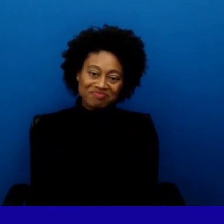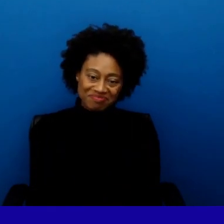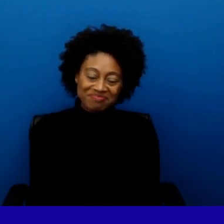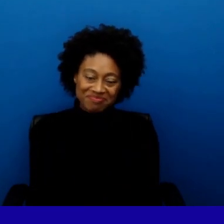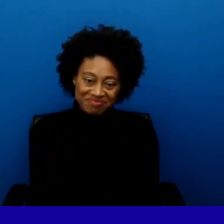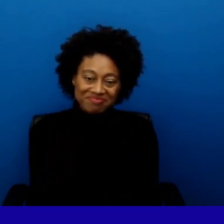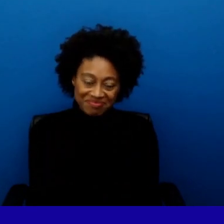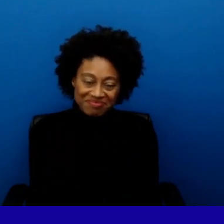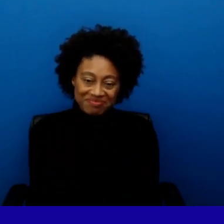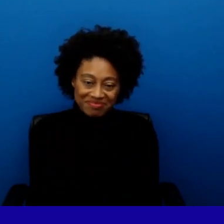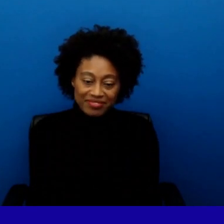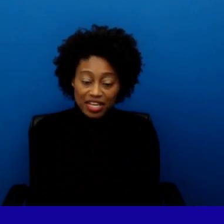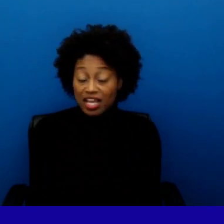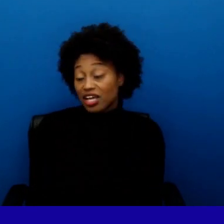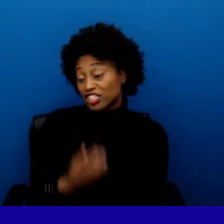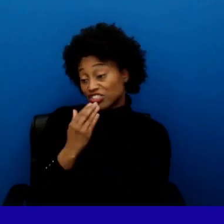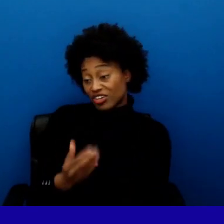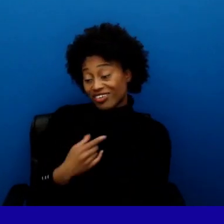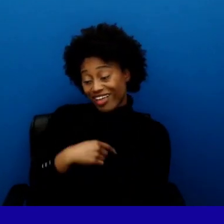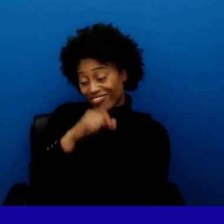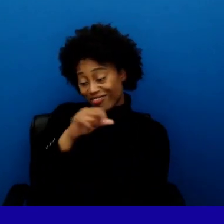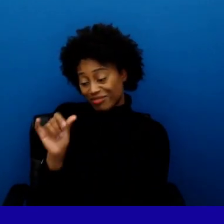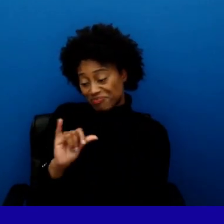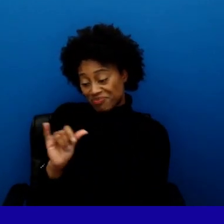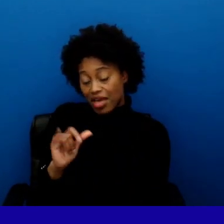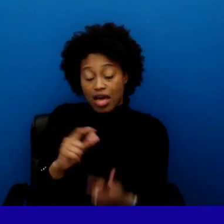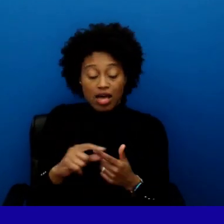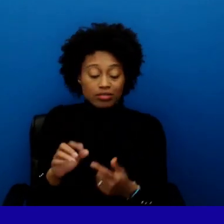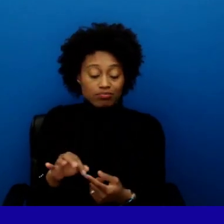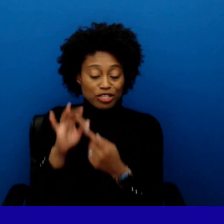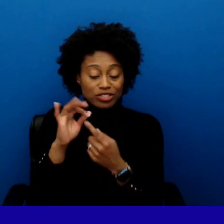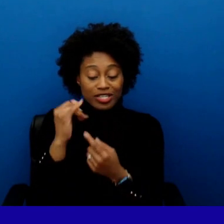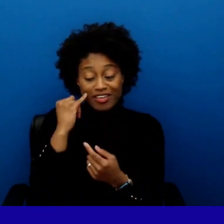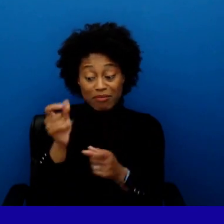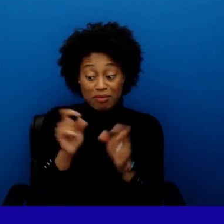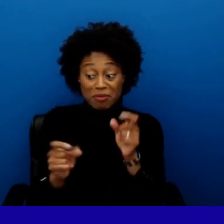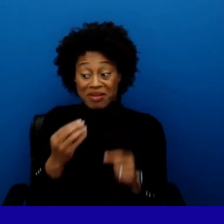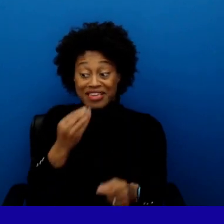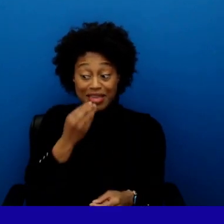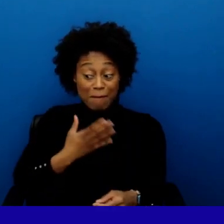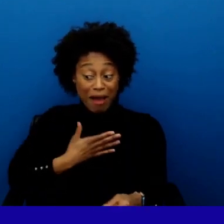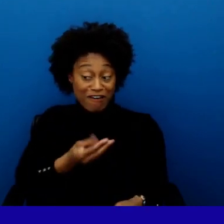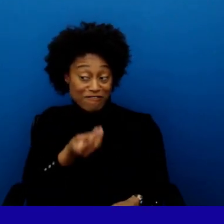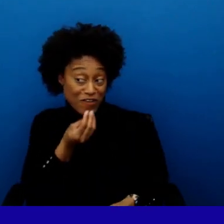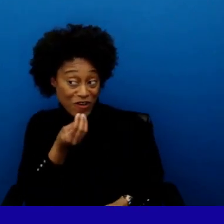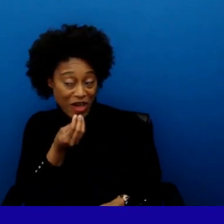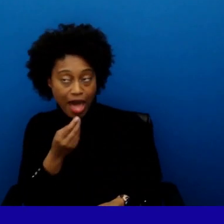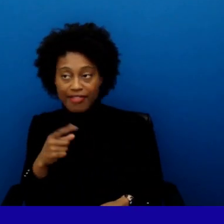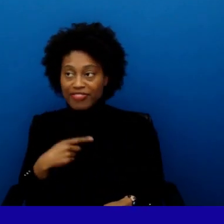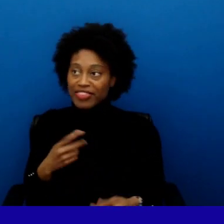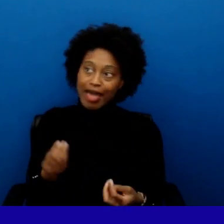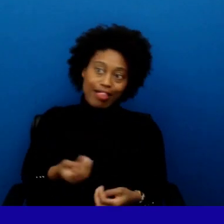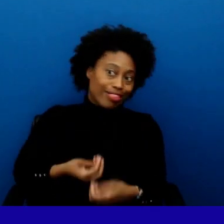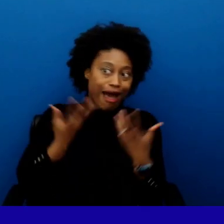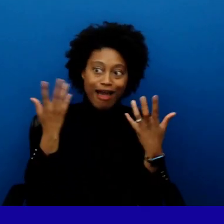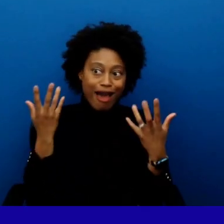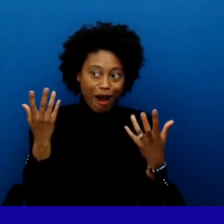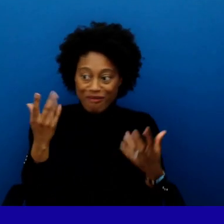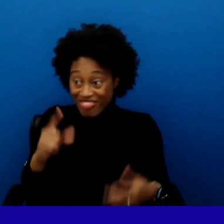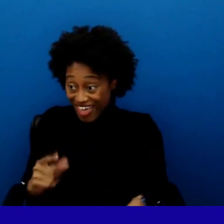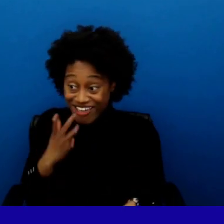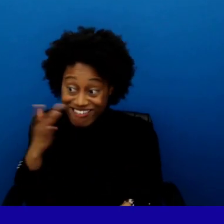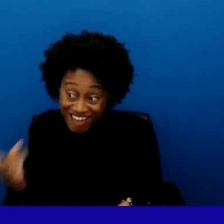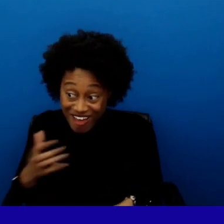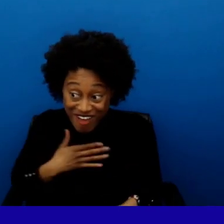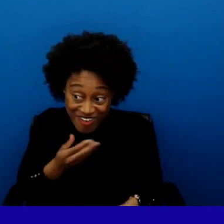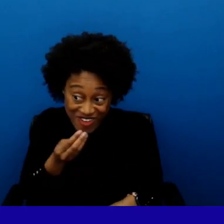cooking. Good. I love it too. And I also enjoy it when the folks, when people eat my food and they Mm, just, yeah. they light up. I'm